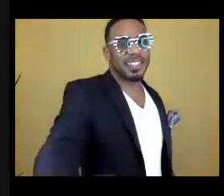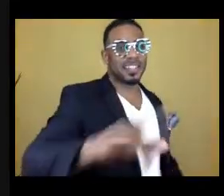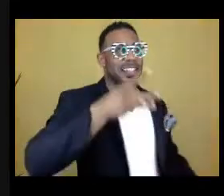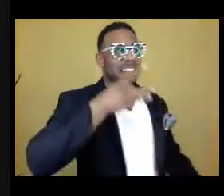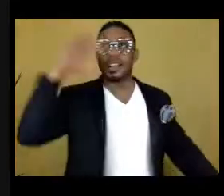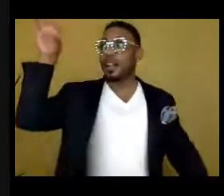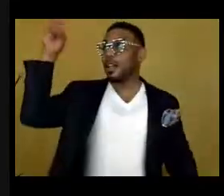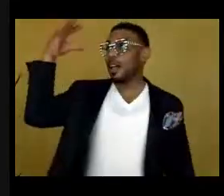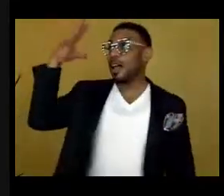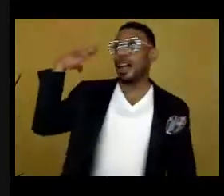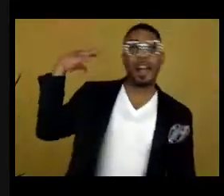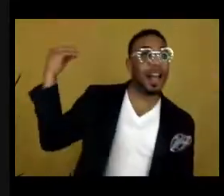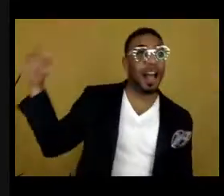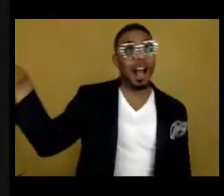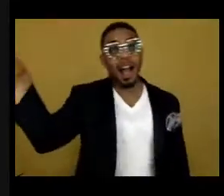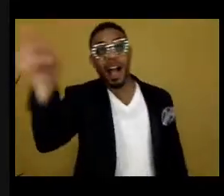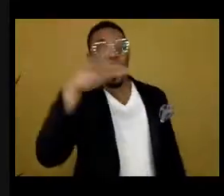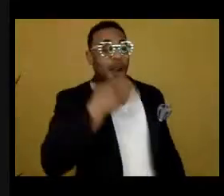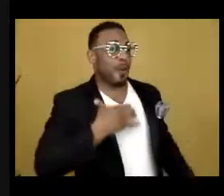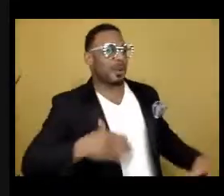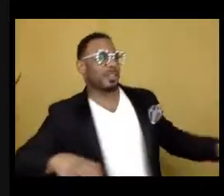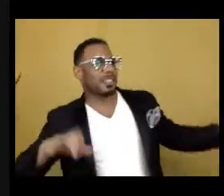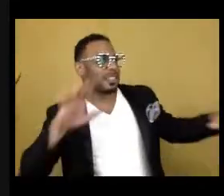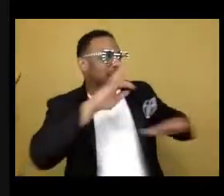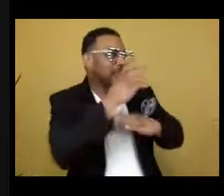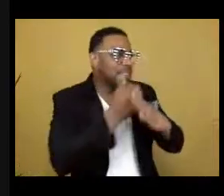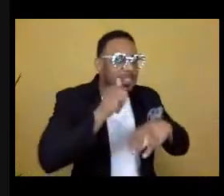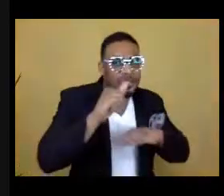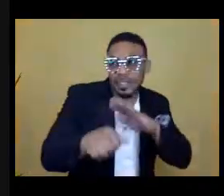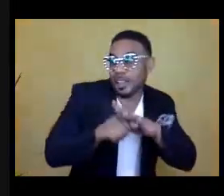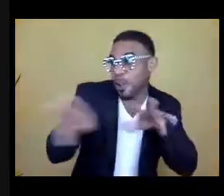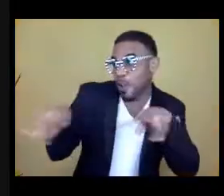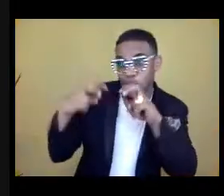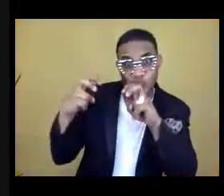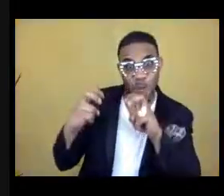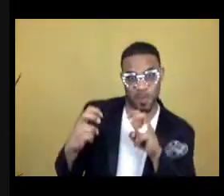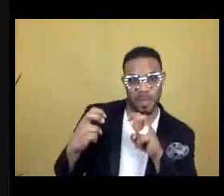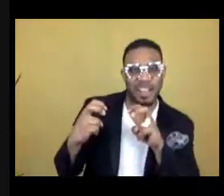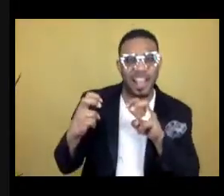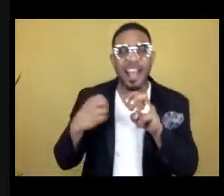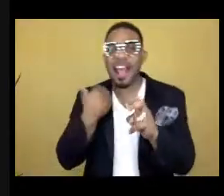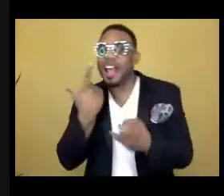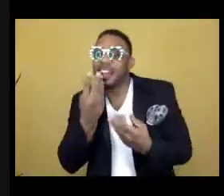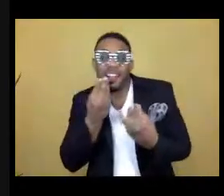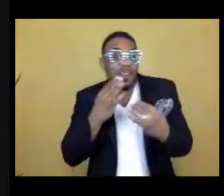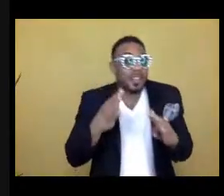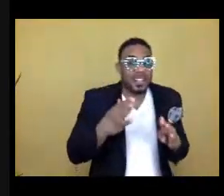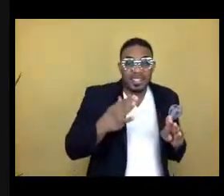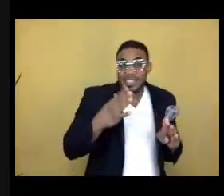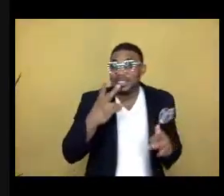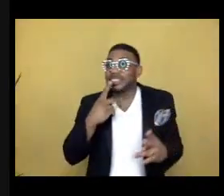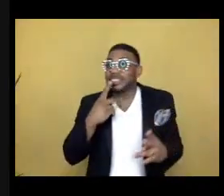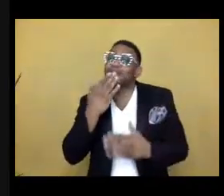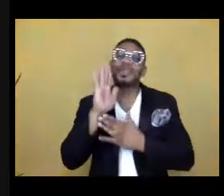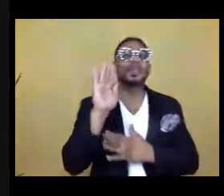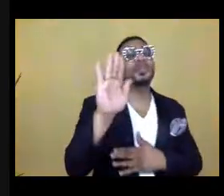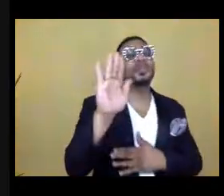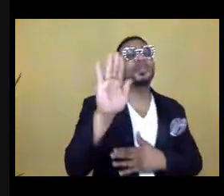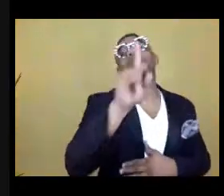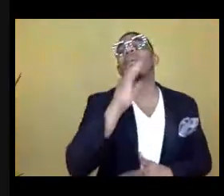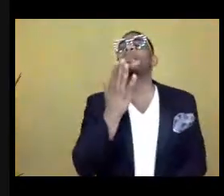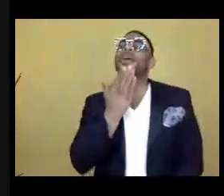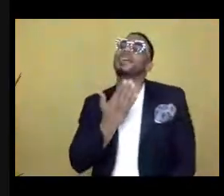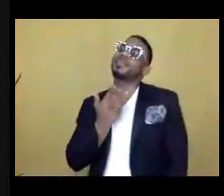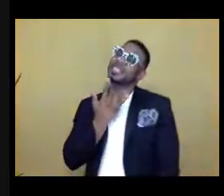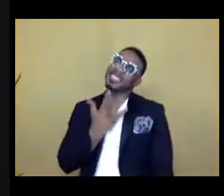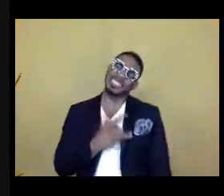on outside. Wish there was somewhere to hide. I just don't want to say goodbye, cause you are my